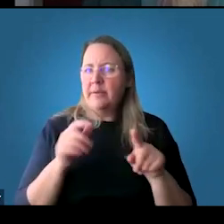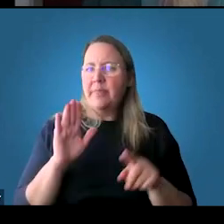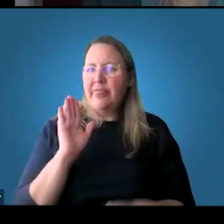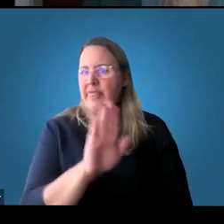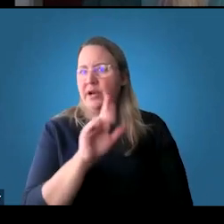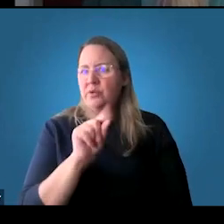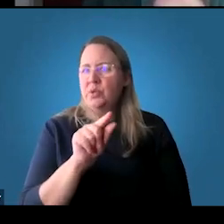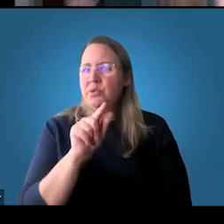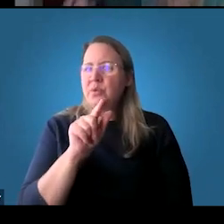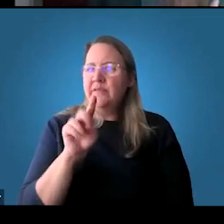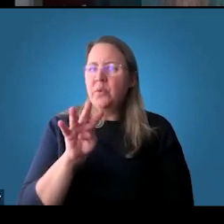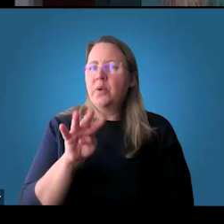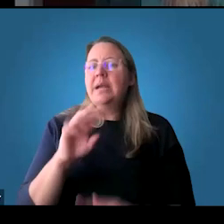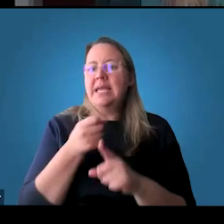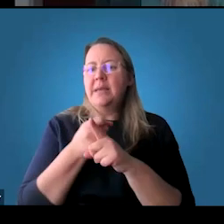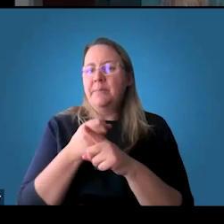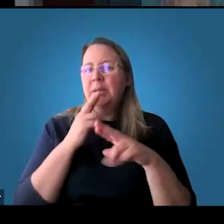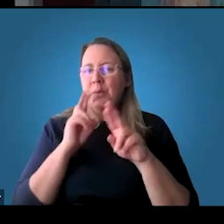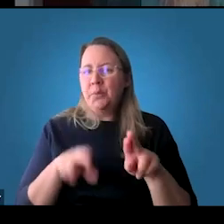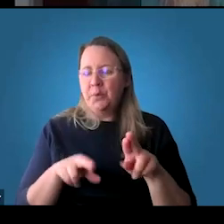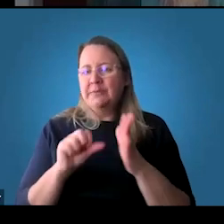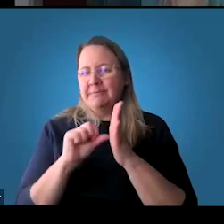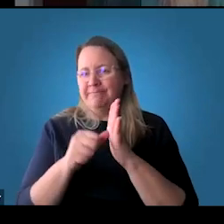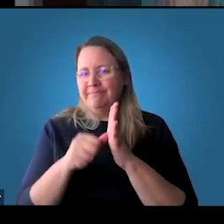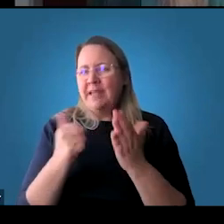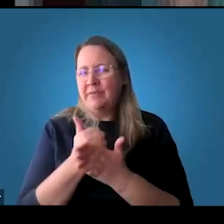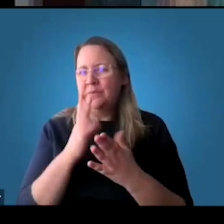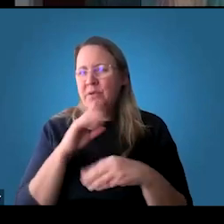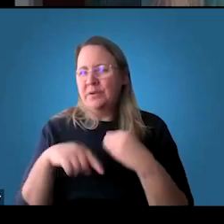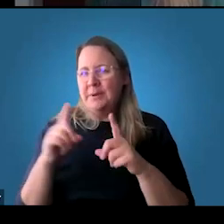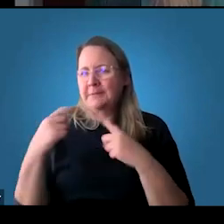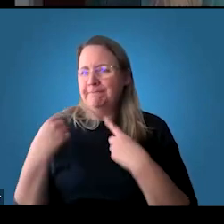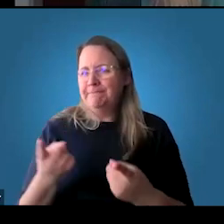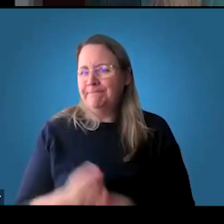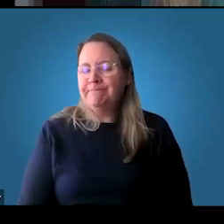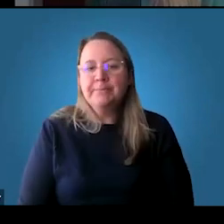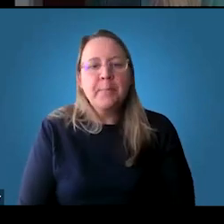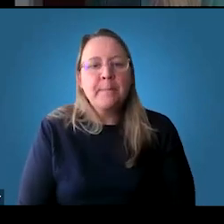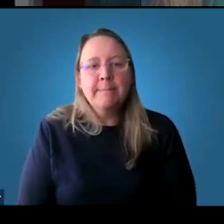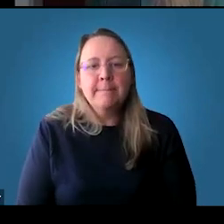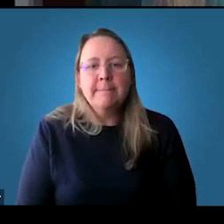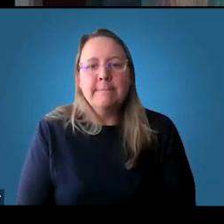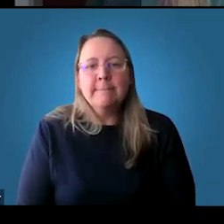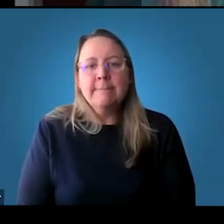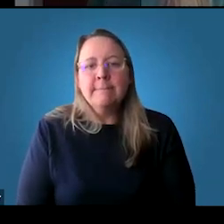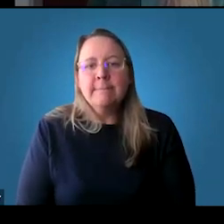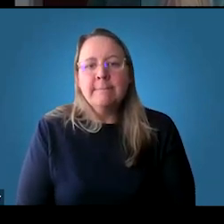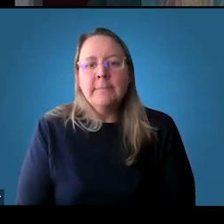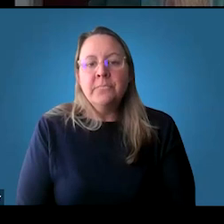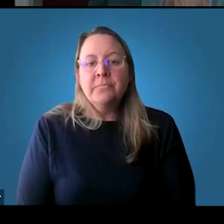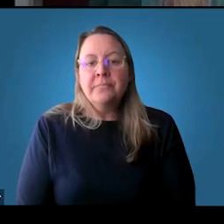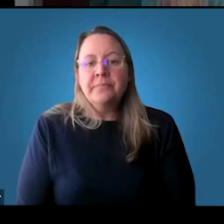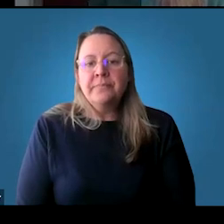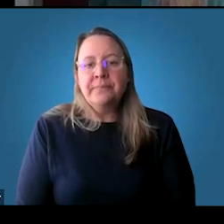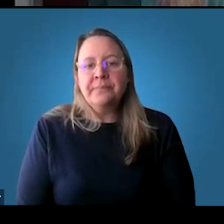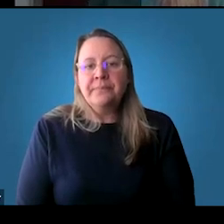2024 impact report that reinforce the concepts that we've been talking about. First of all, more than half of the entire report's